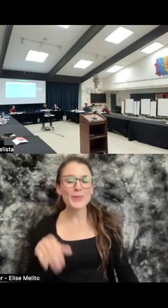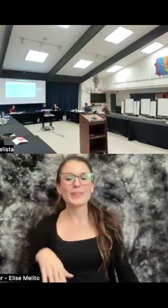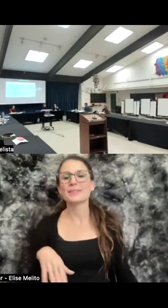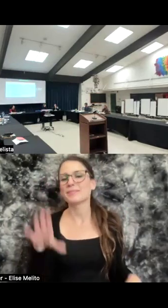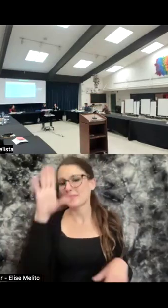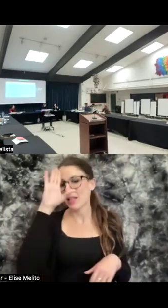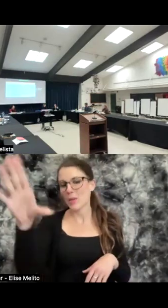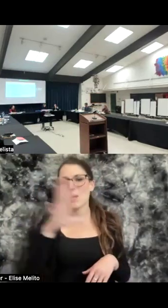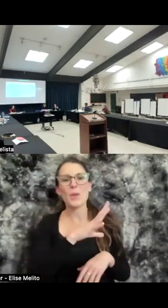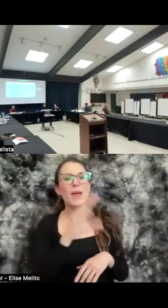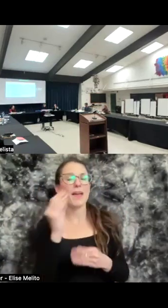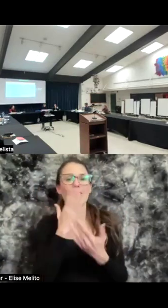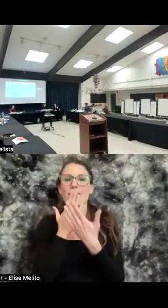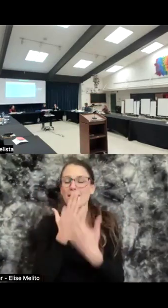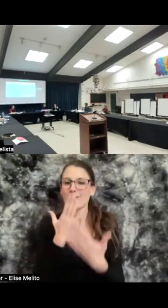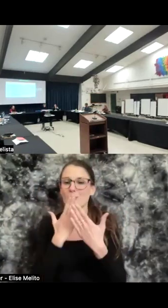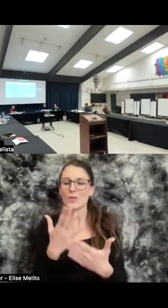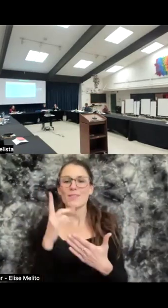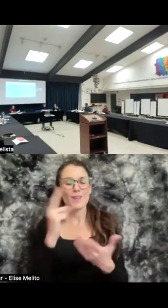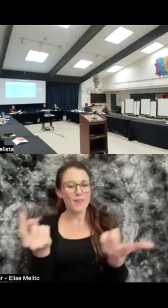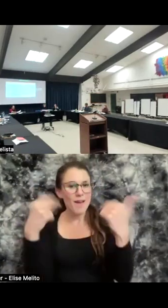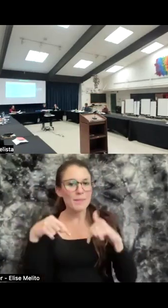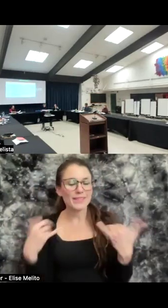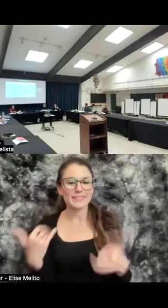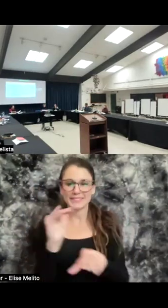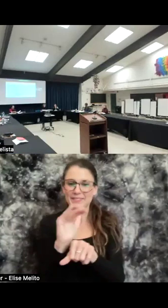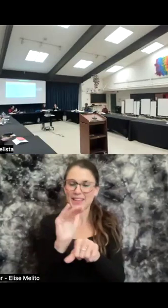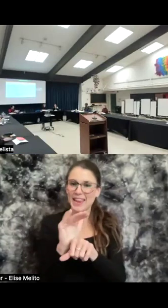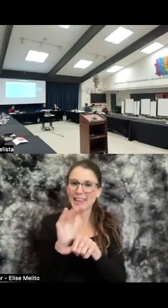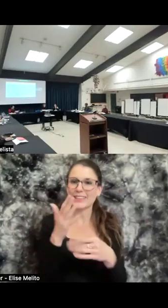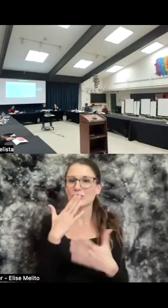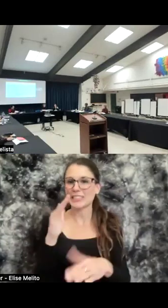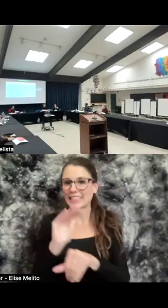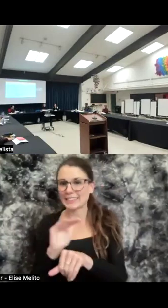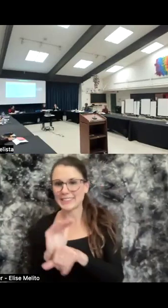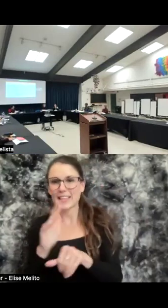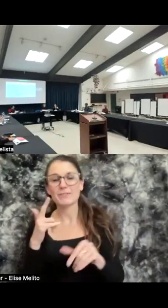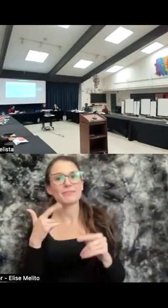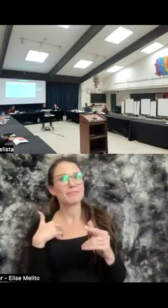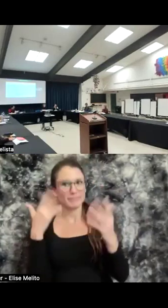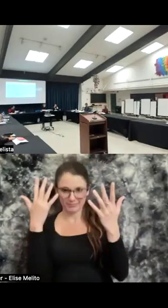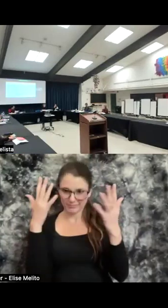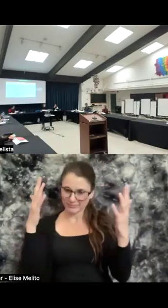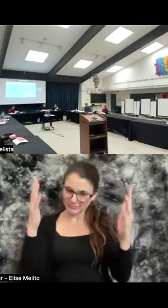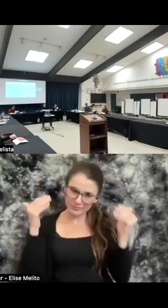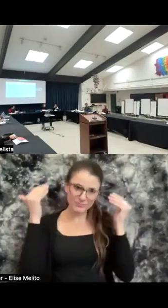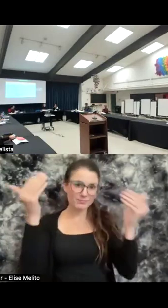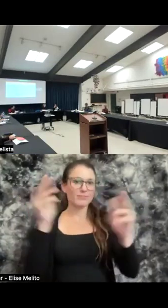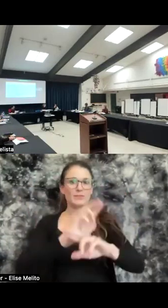Hello, and thank you for coming this evening. Good evening. I call the meeting to order